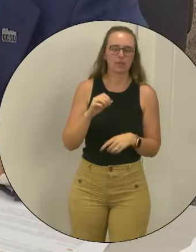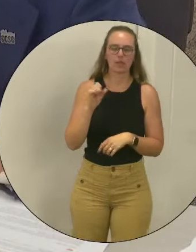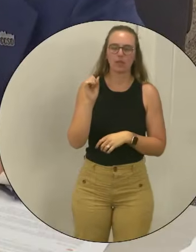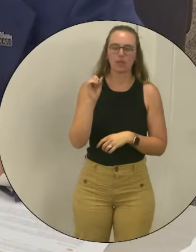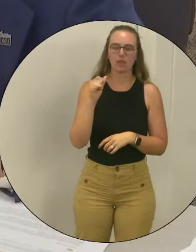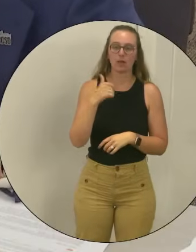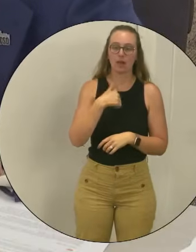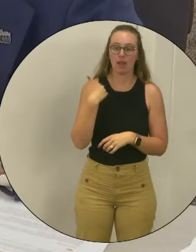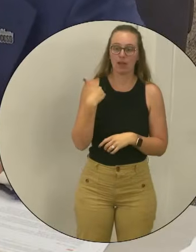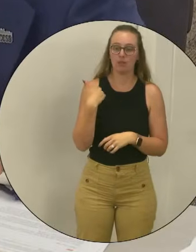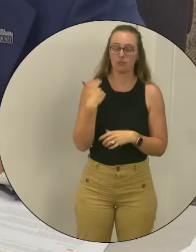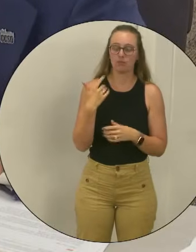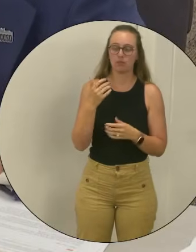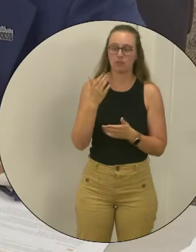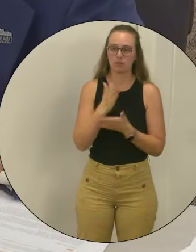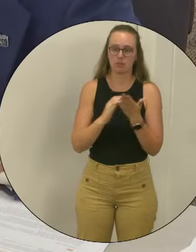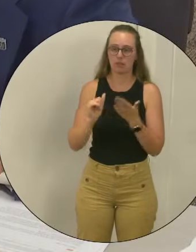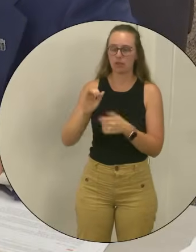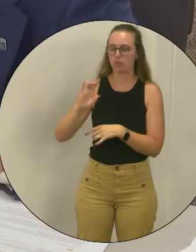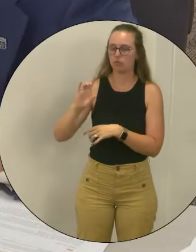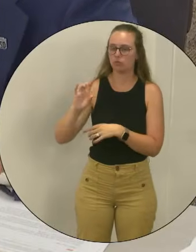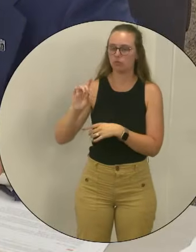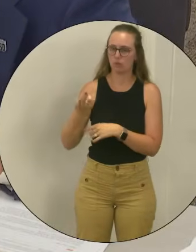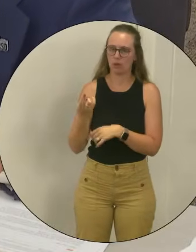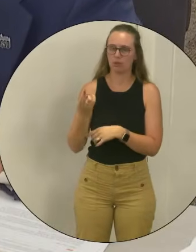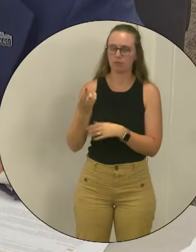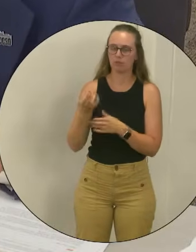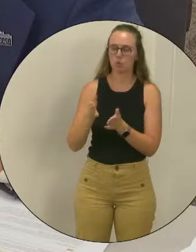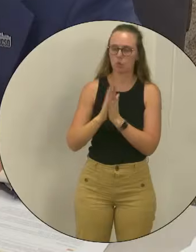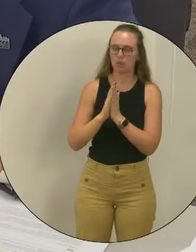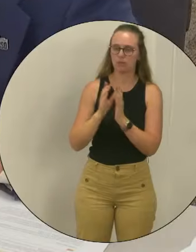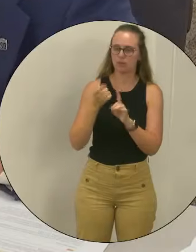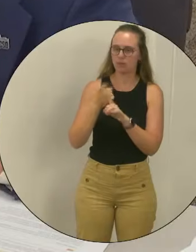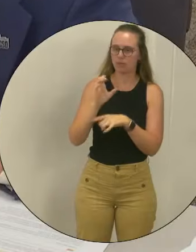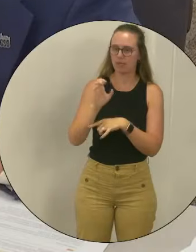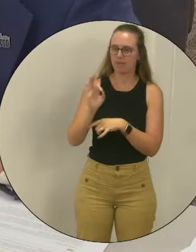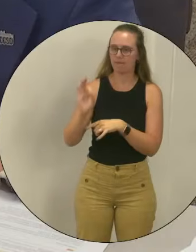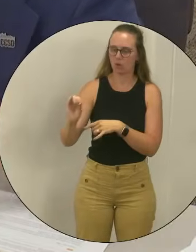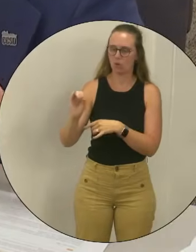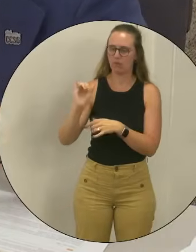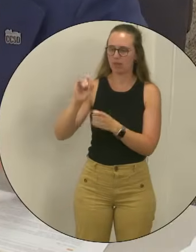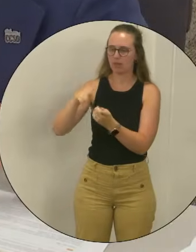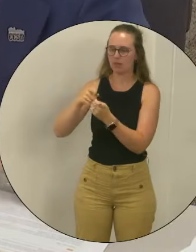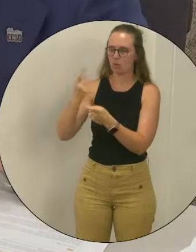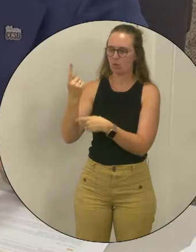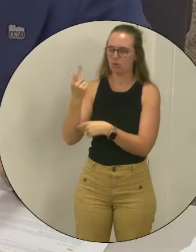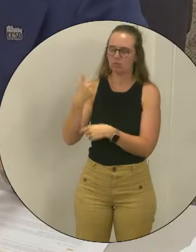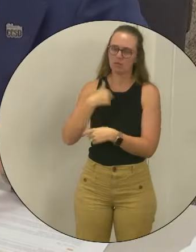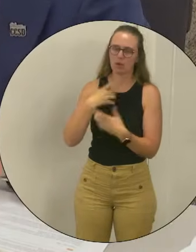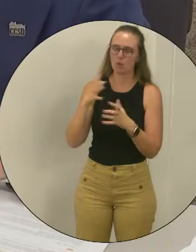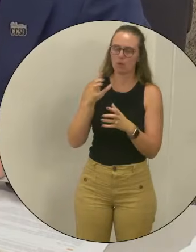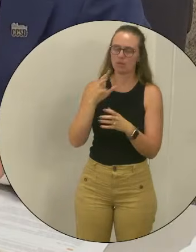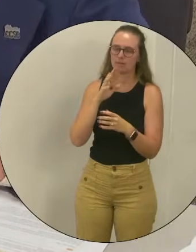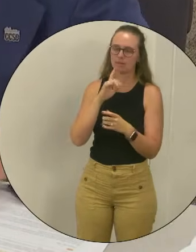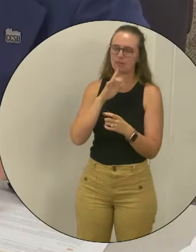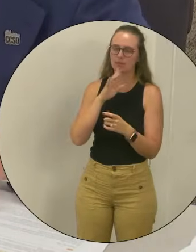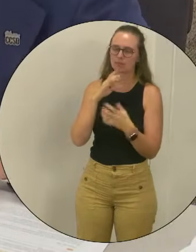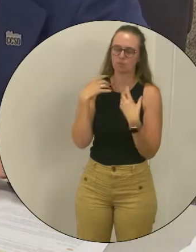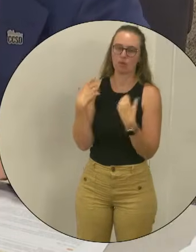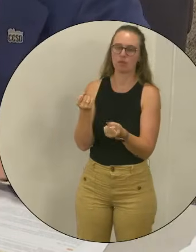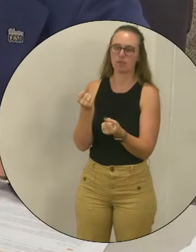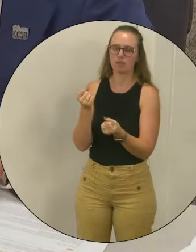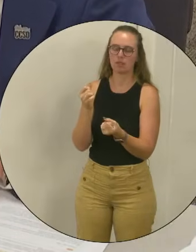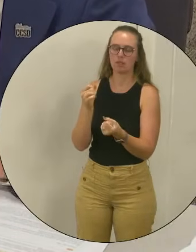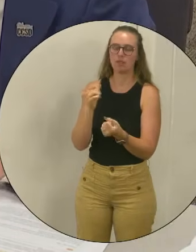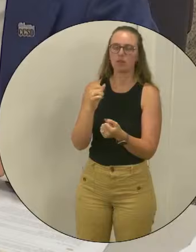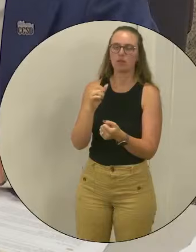some preliminary bill draft request language from CFO Dayhoff on that one. I don't want to speak confidently to the language other than to